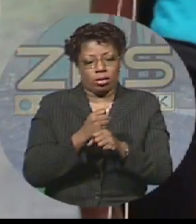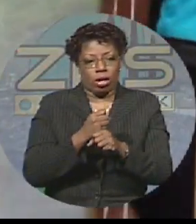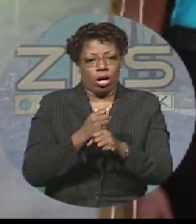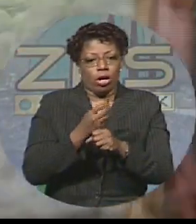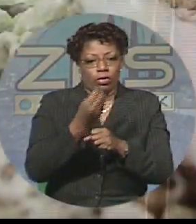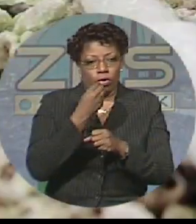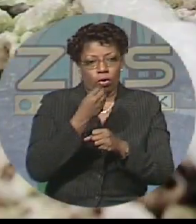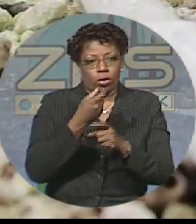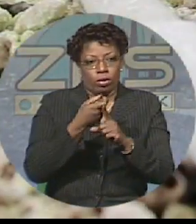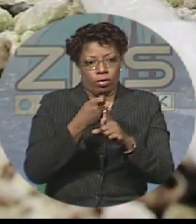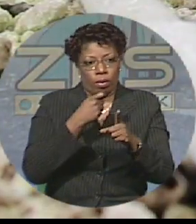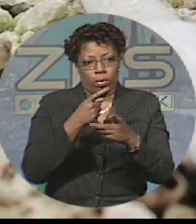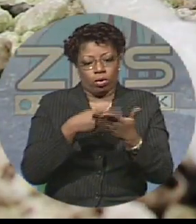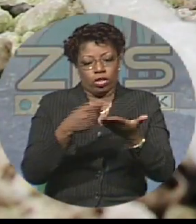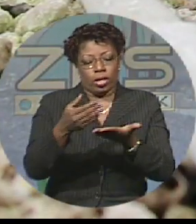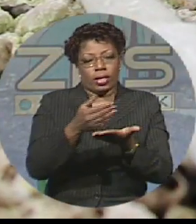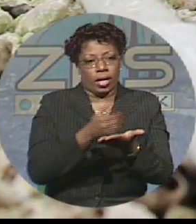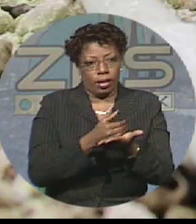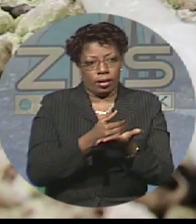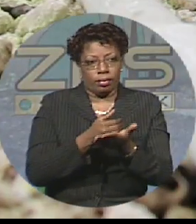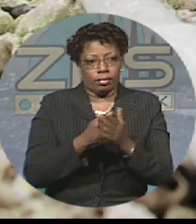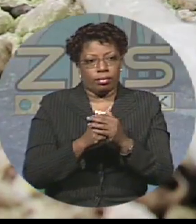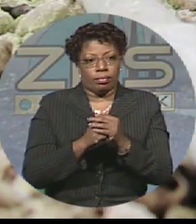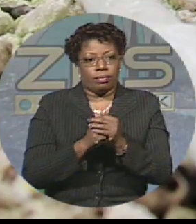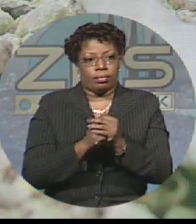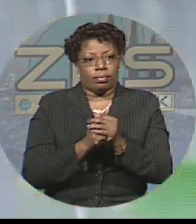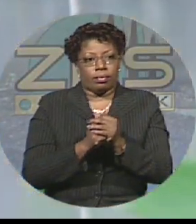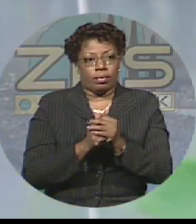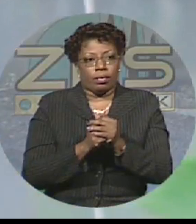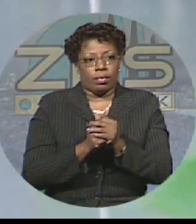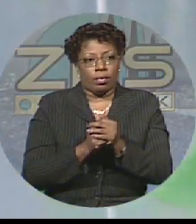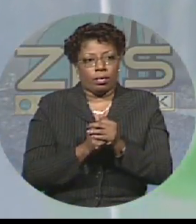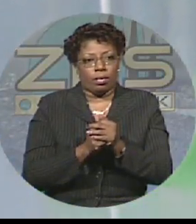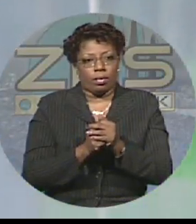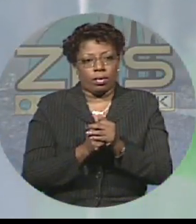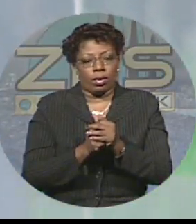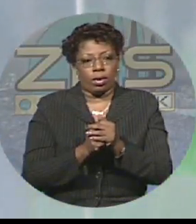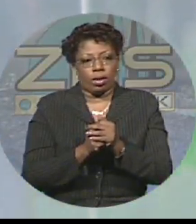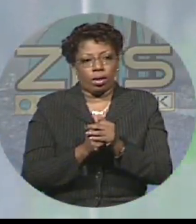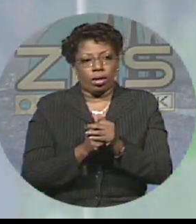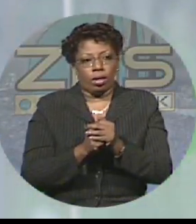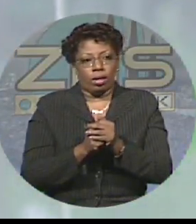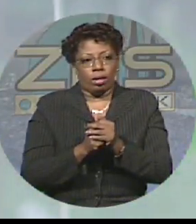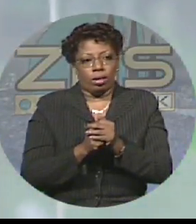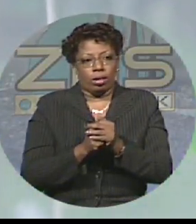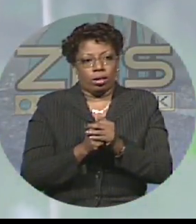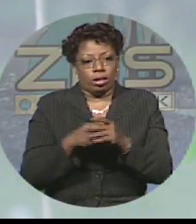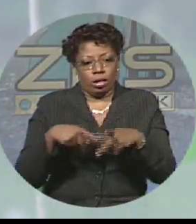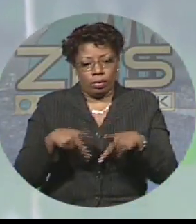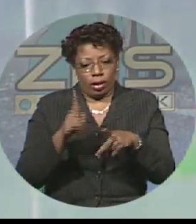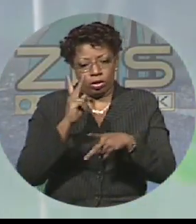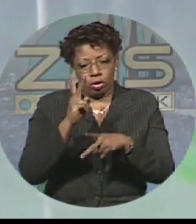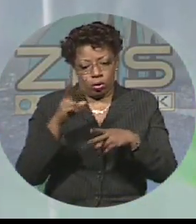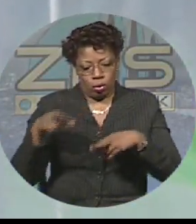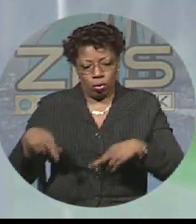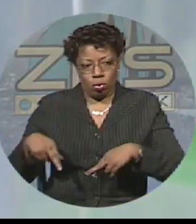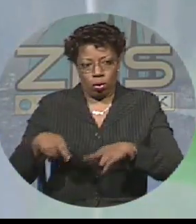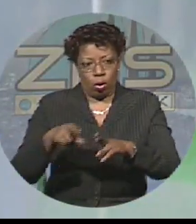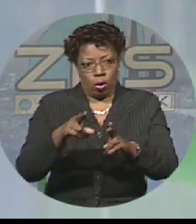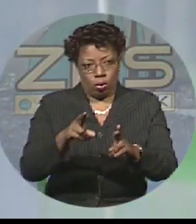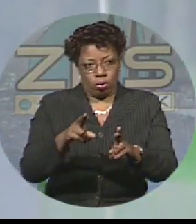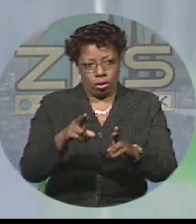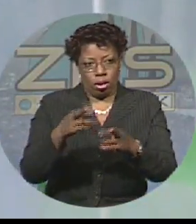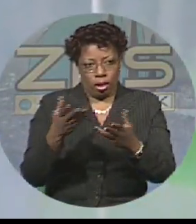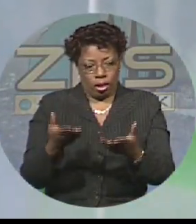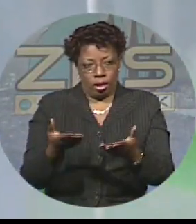told us just how she manages to get her crops to grow so fast. We could plant these 2 rows right here. It only takes half an